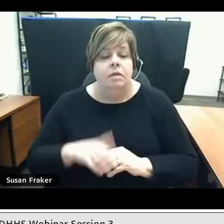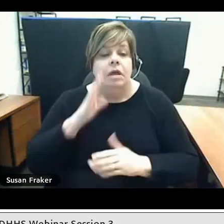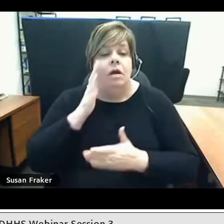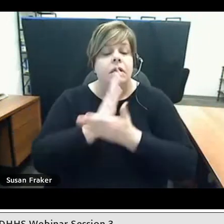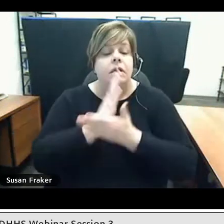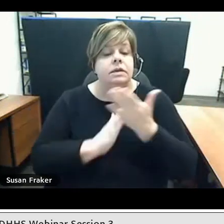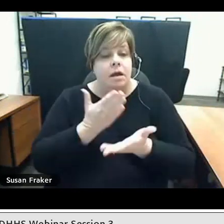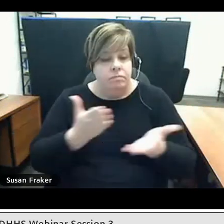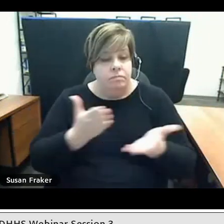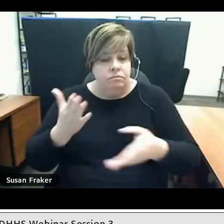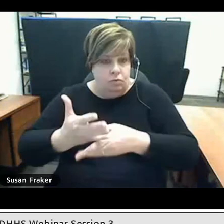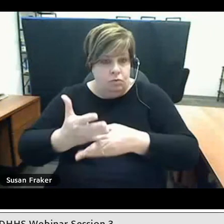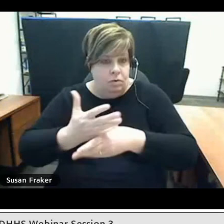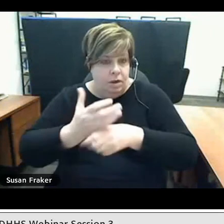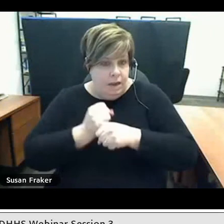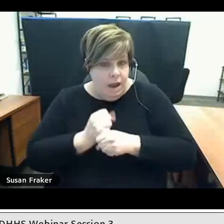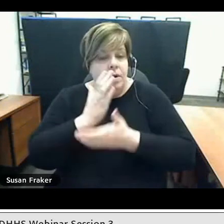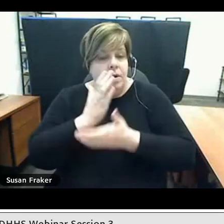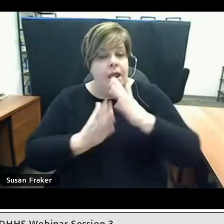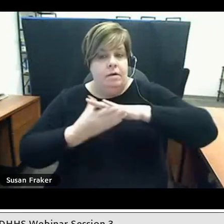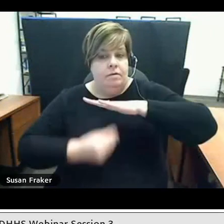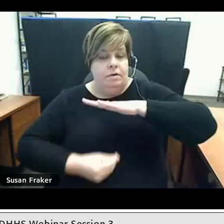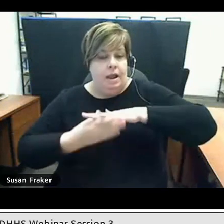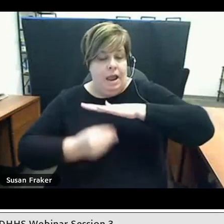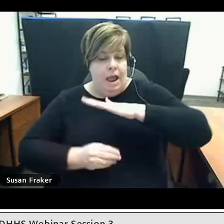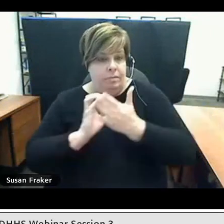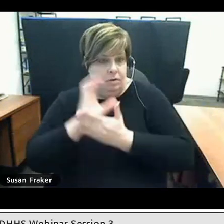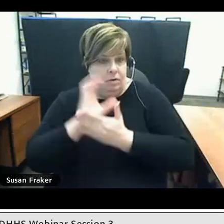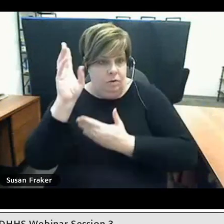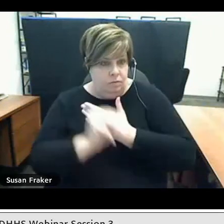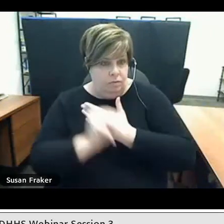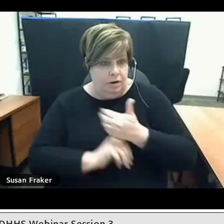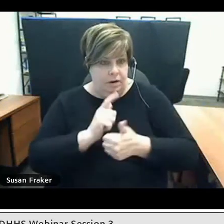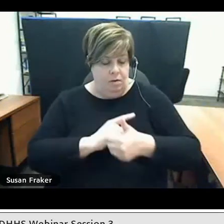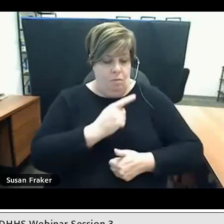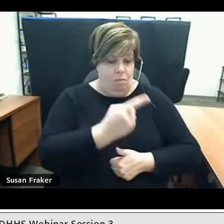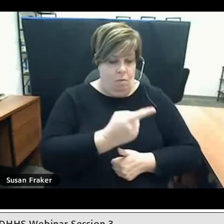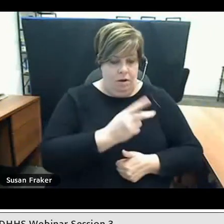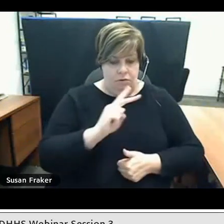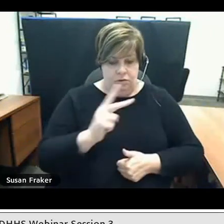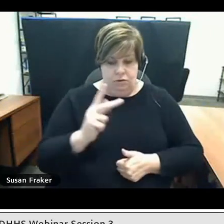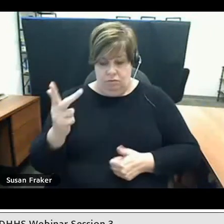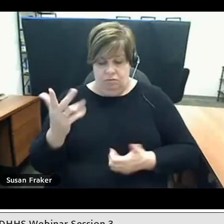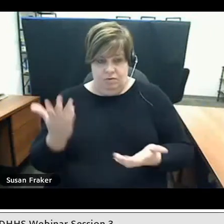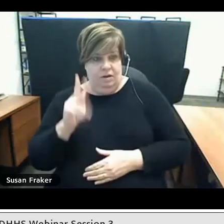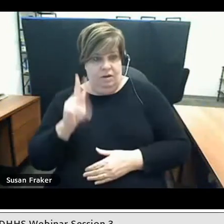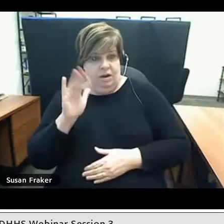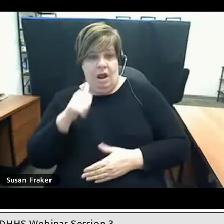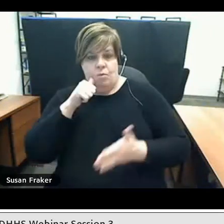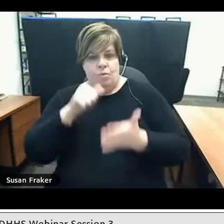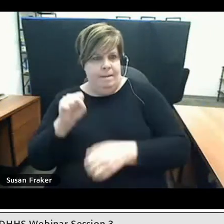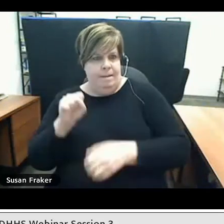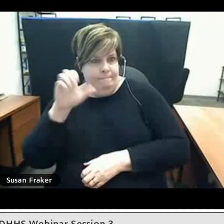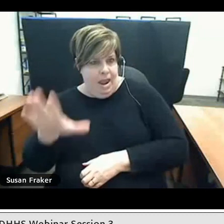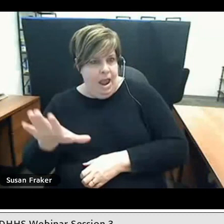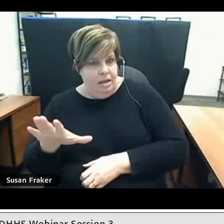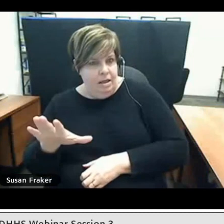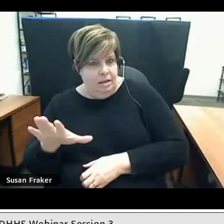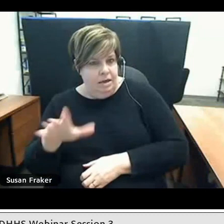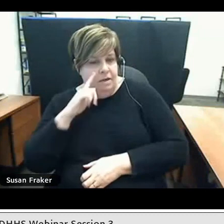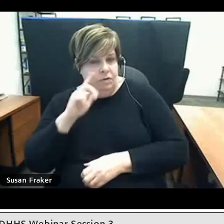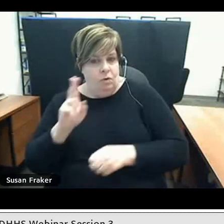can get, and we have copies of the curriculum for steps 1 through 3 in Kentucky. We can actually mail to you if you would like to